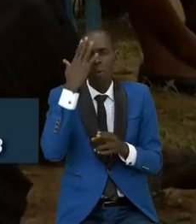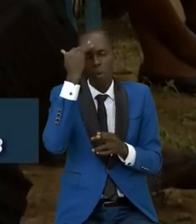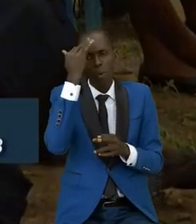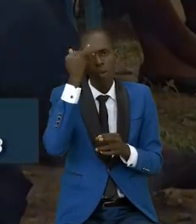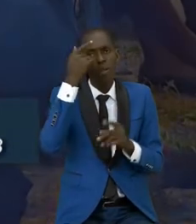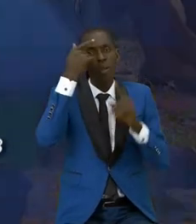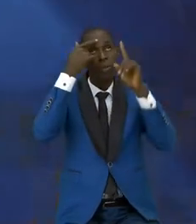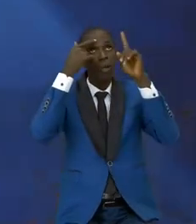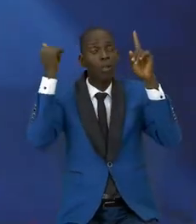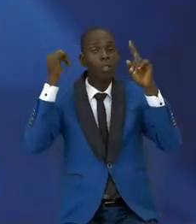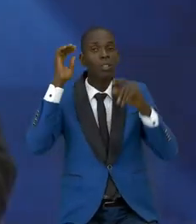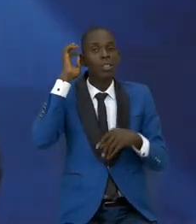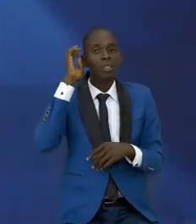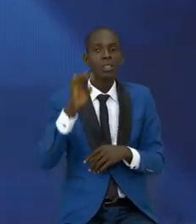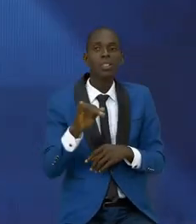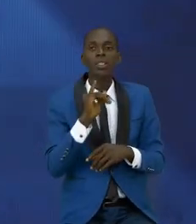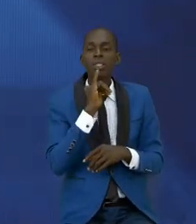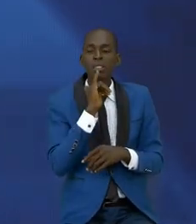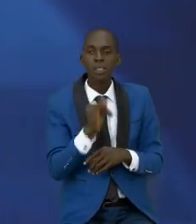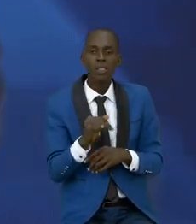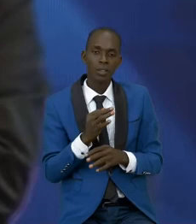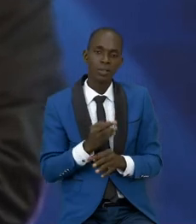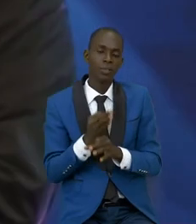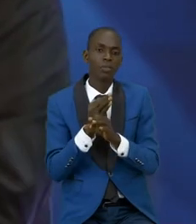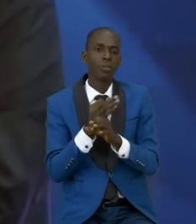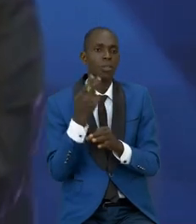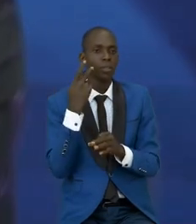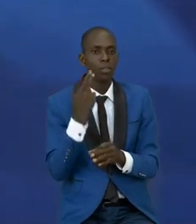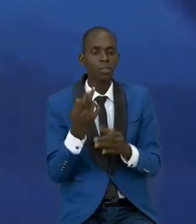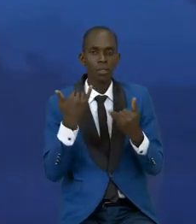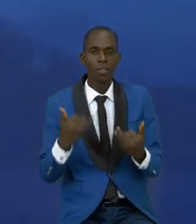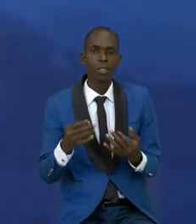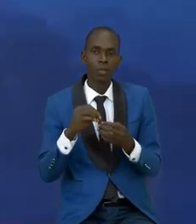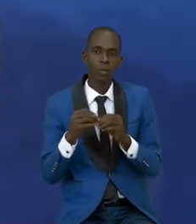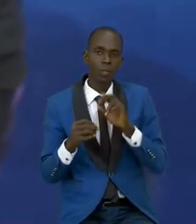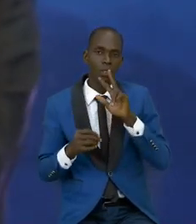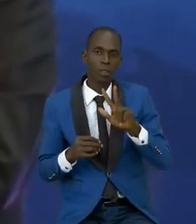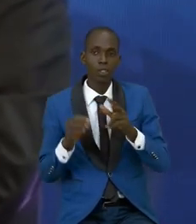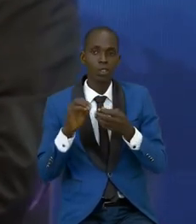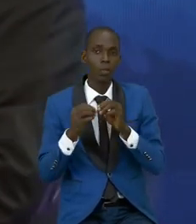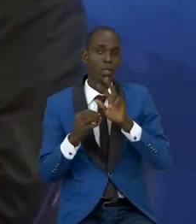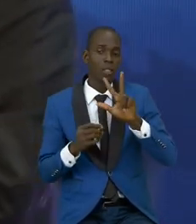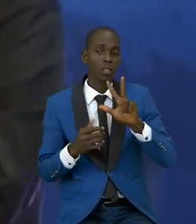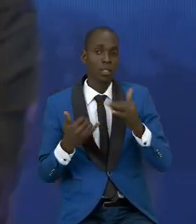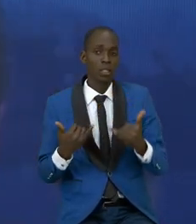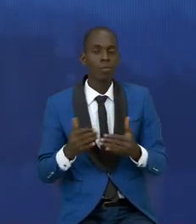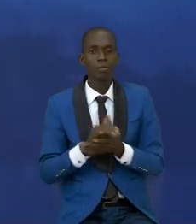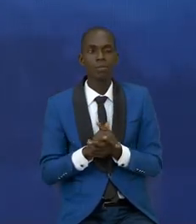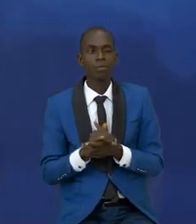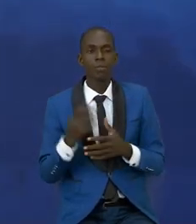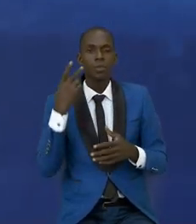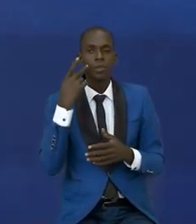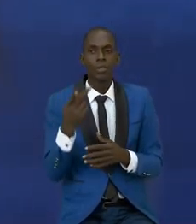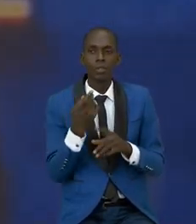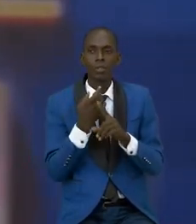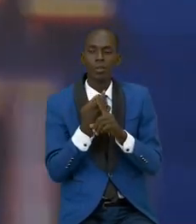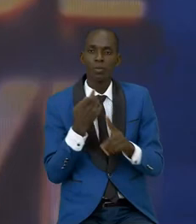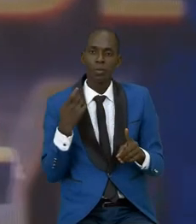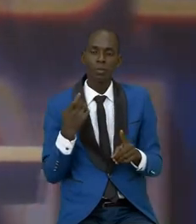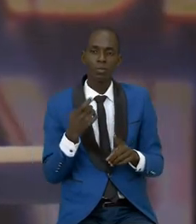he is faithful. Come to number 3 here. Number 3 here, we're looking at